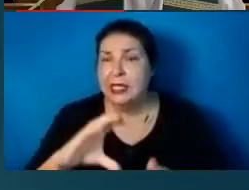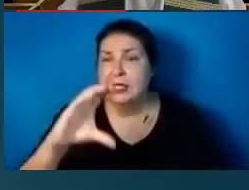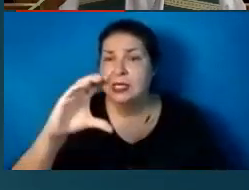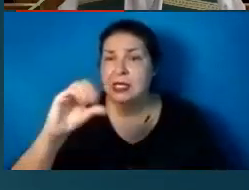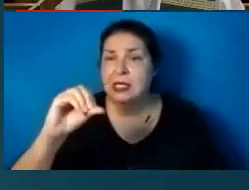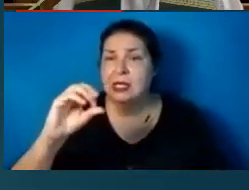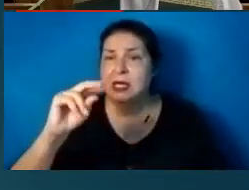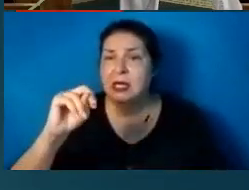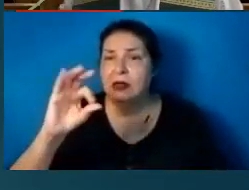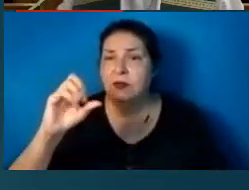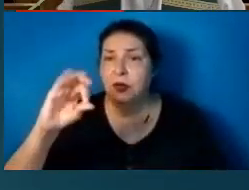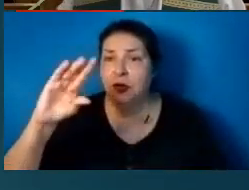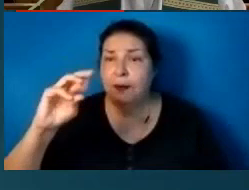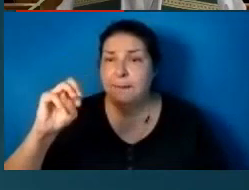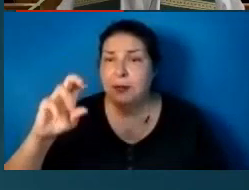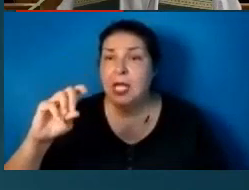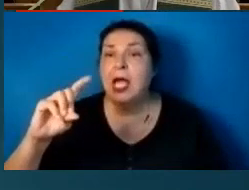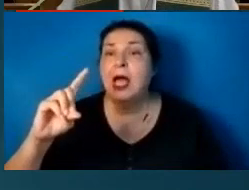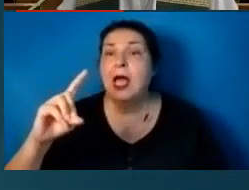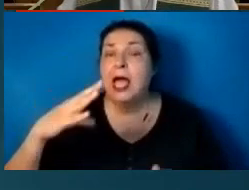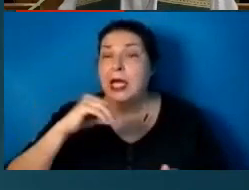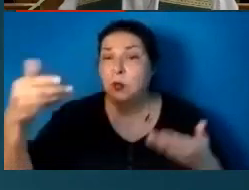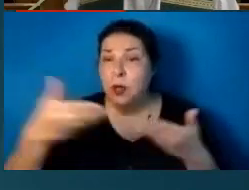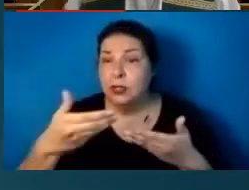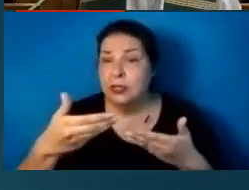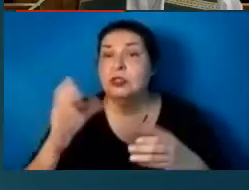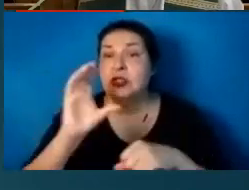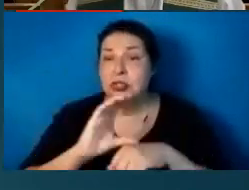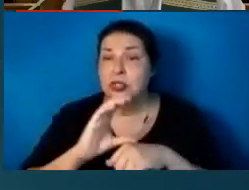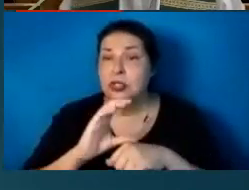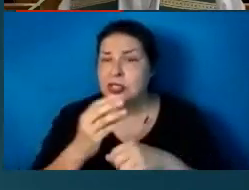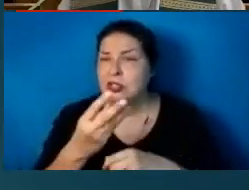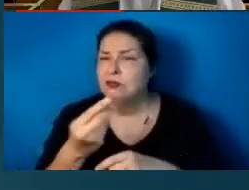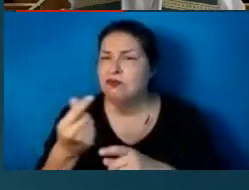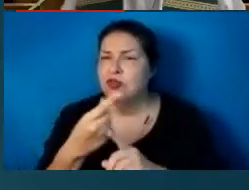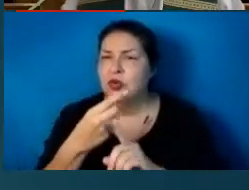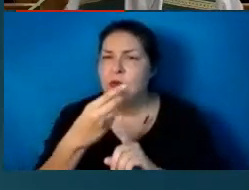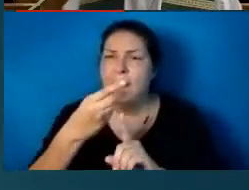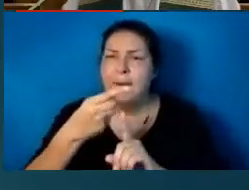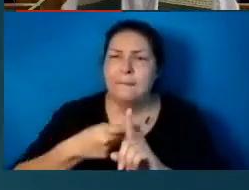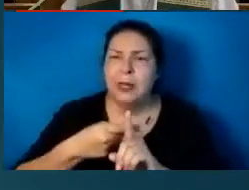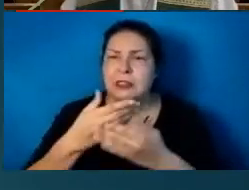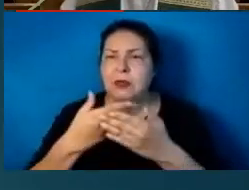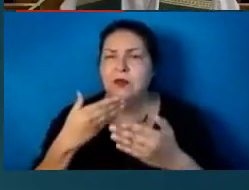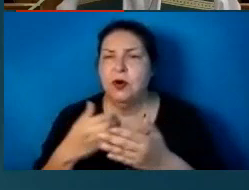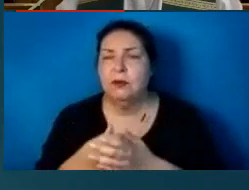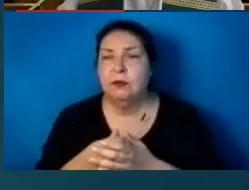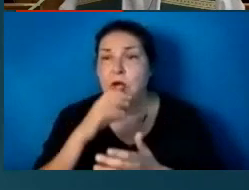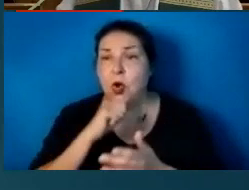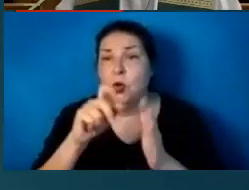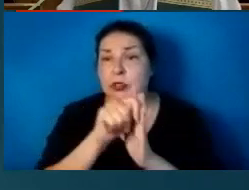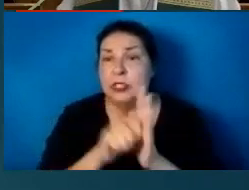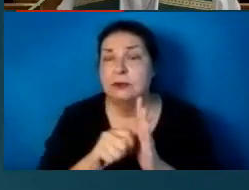into the congregation just a few months before. Our Old Testament text tells us of the day when